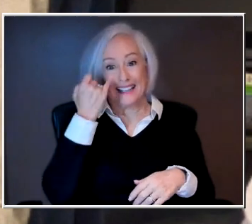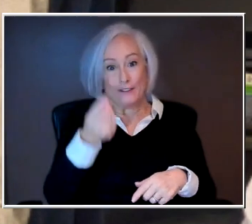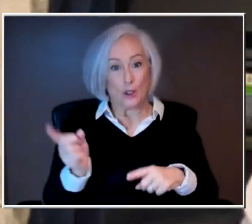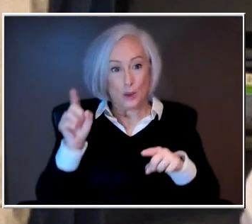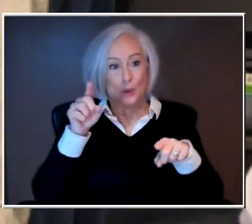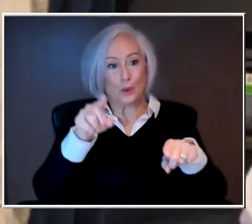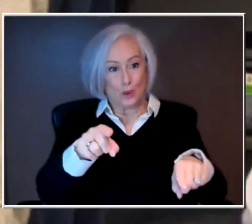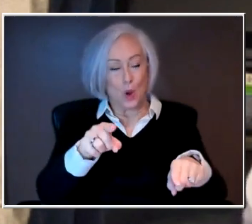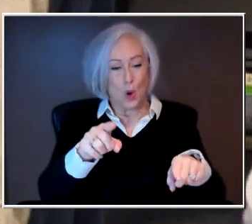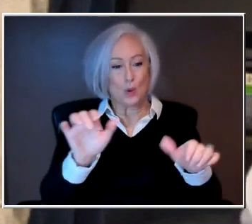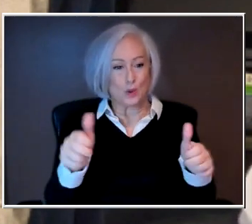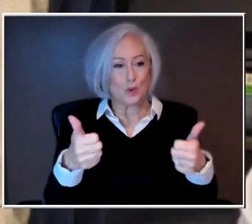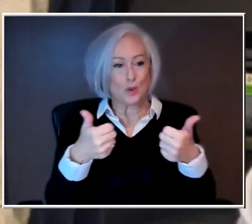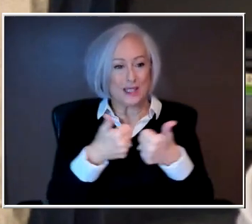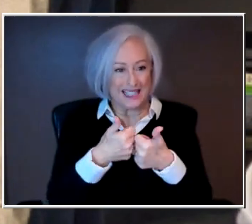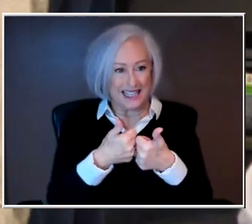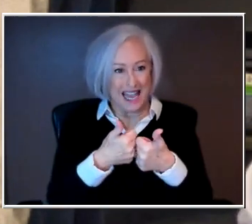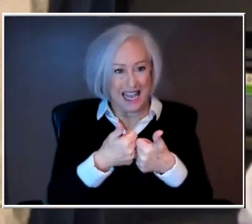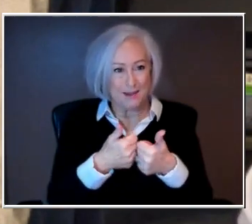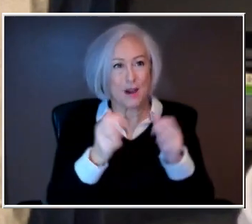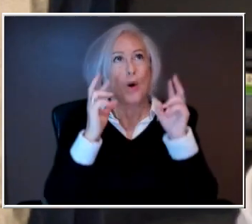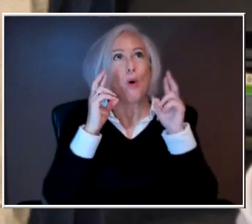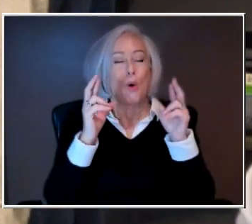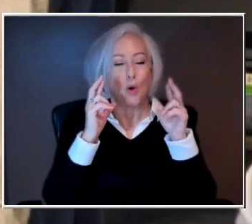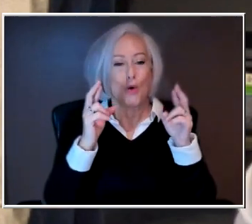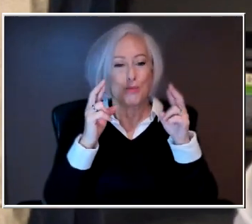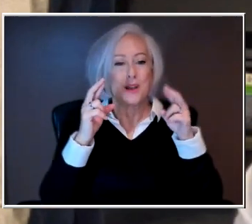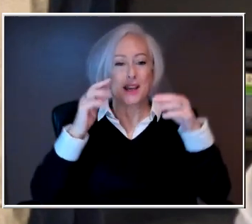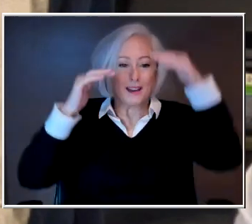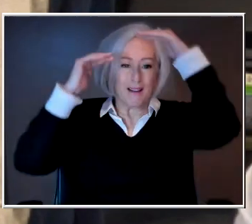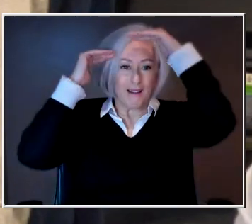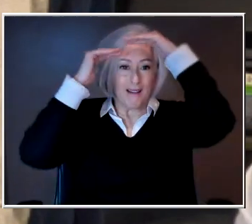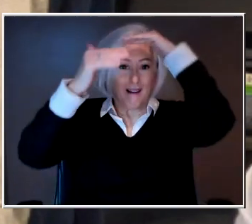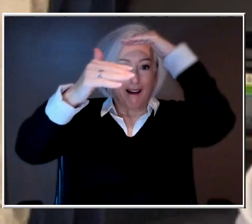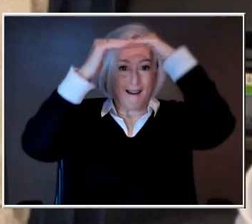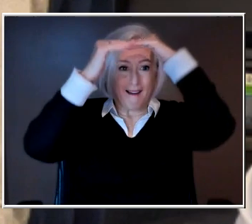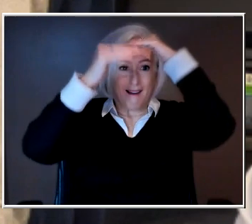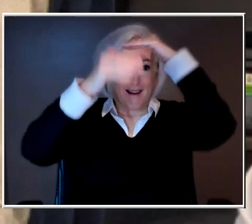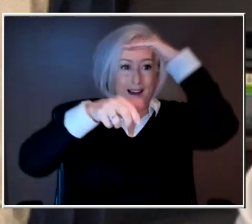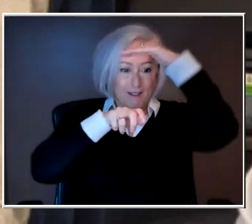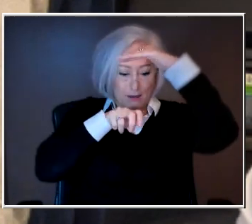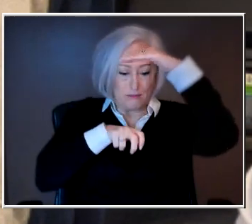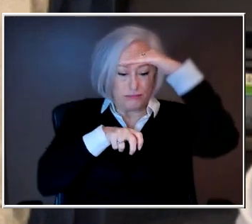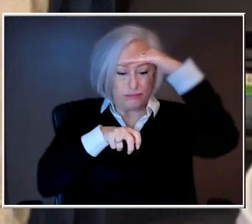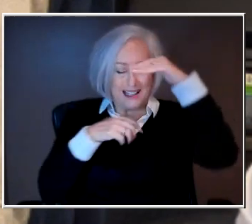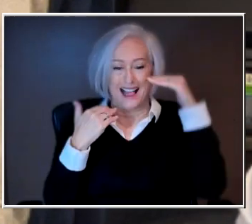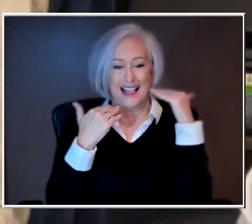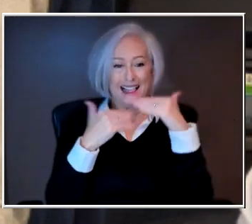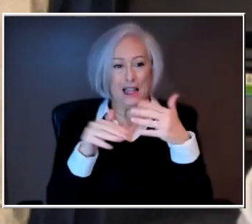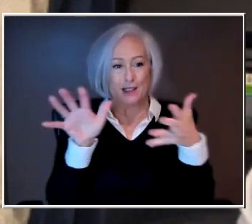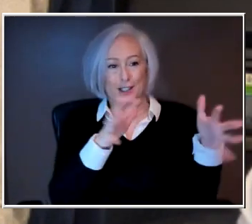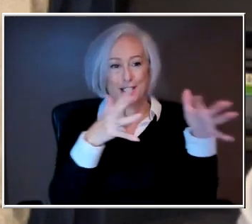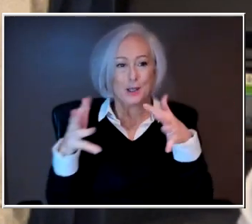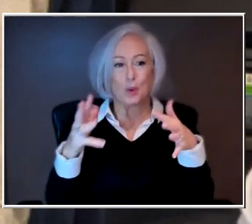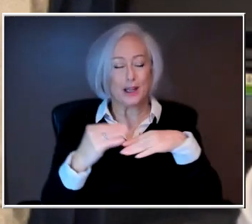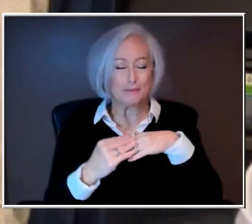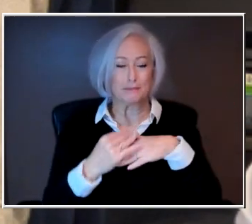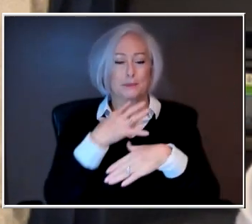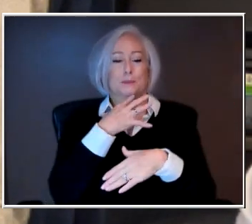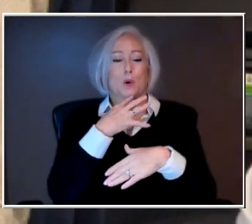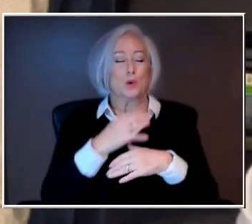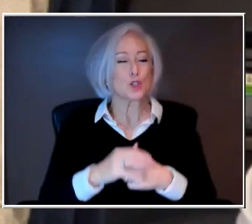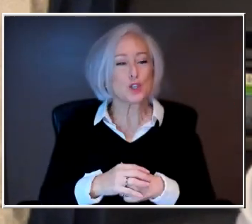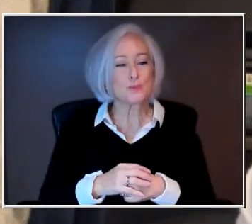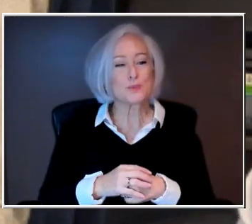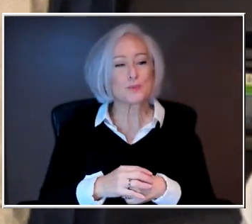that are they're covered somewhere, not having too much exposure to this. But it's known, like